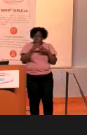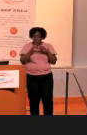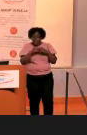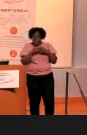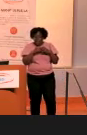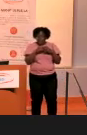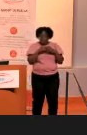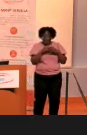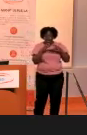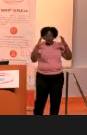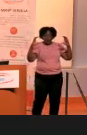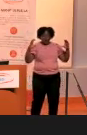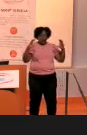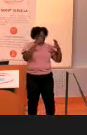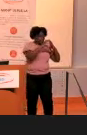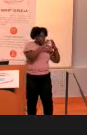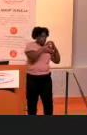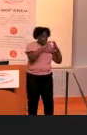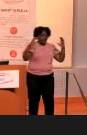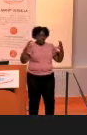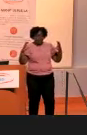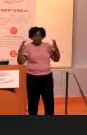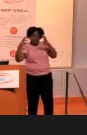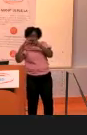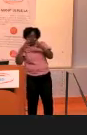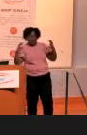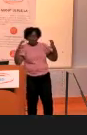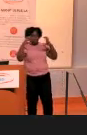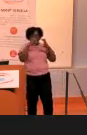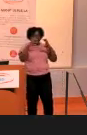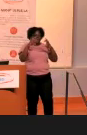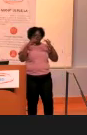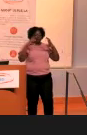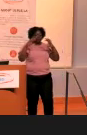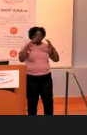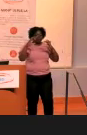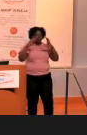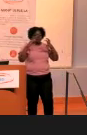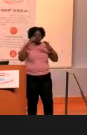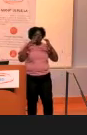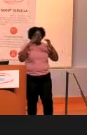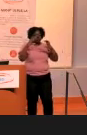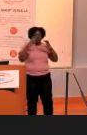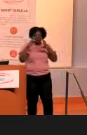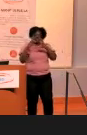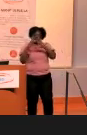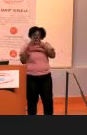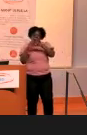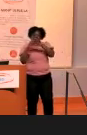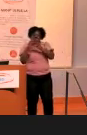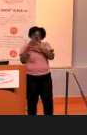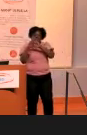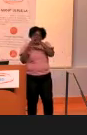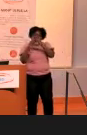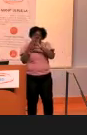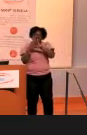they pair up with their target cell, they get activated and they can kill the target cells by releasing these